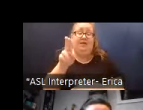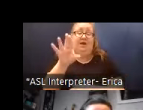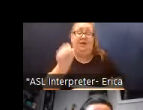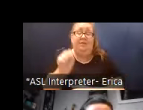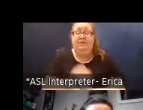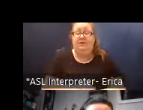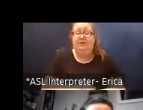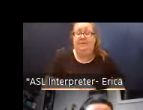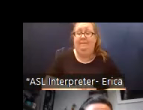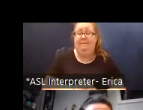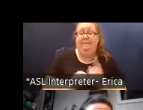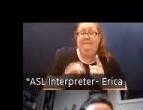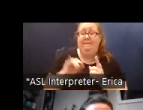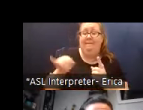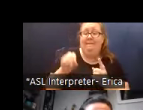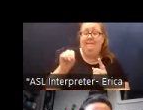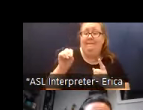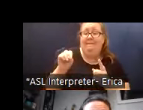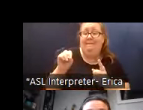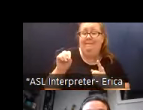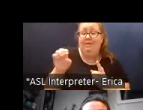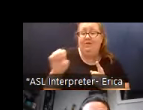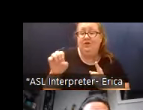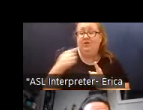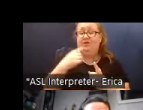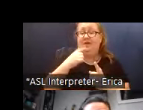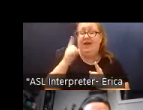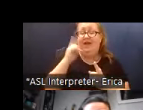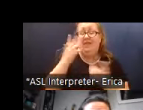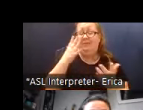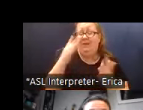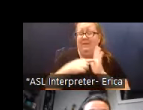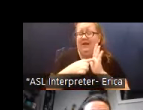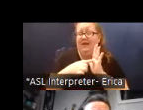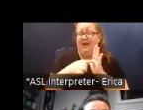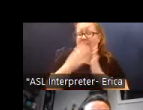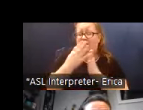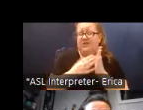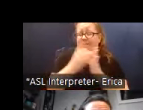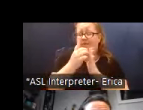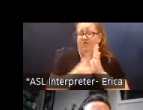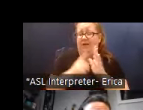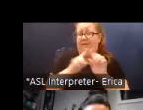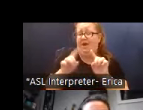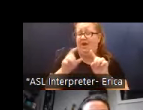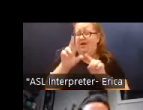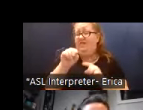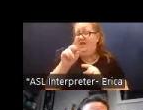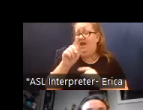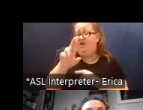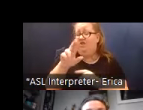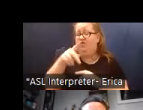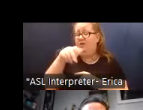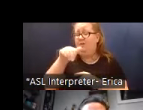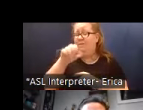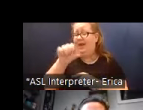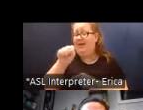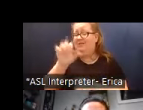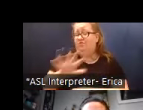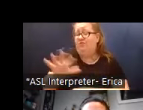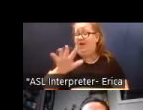I think it may have been indicated on some of the diagrams, but the underpasses around 21st